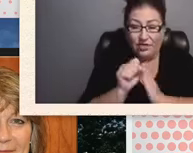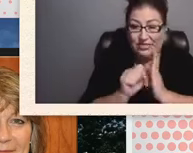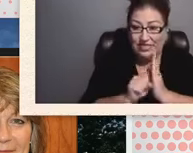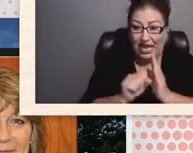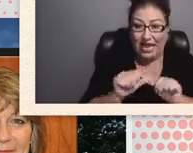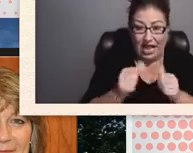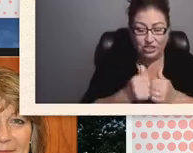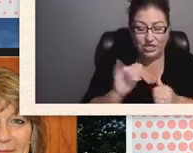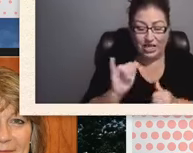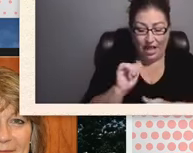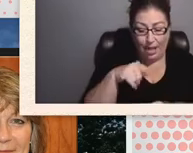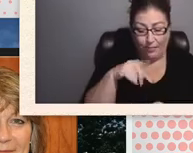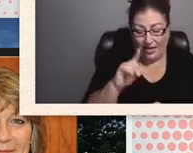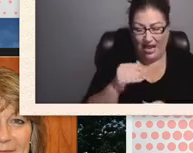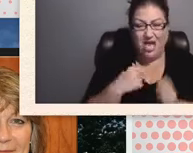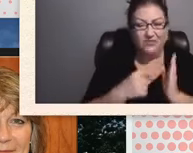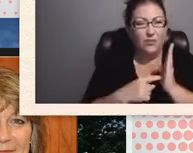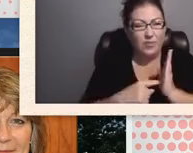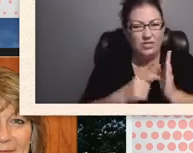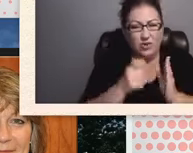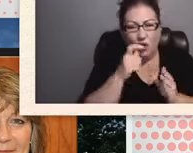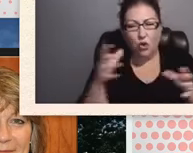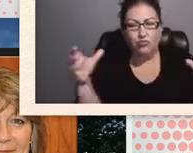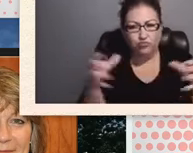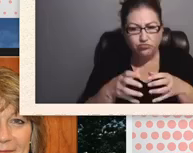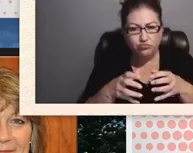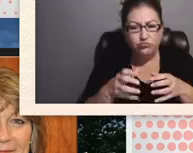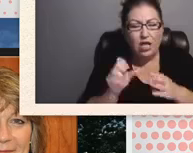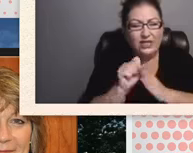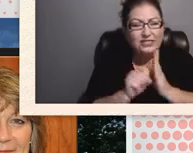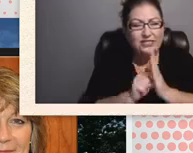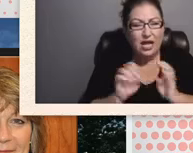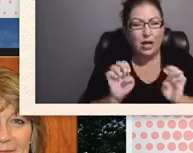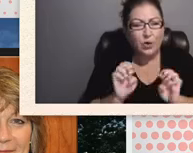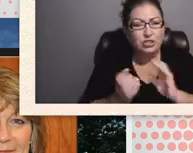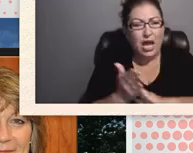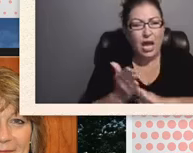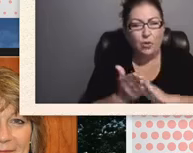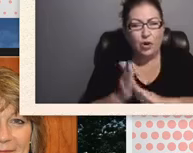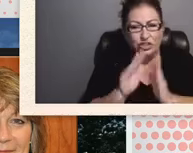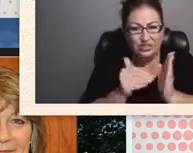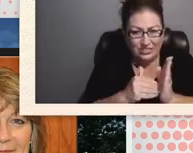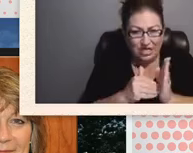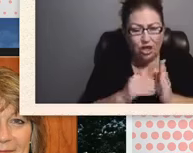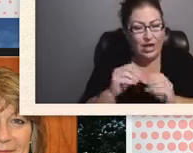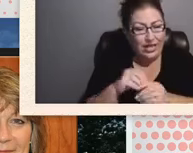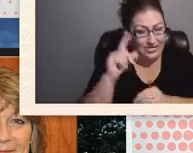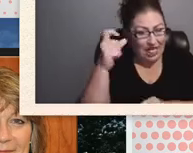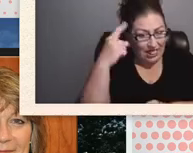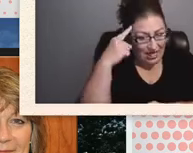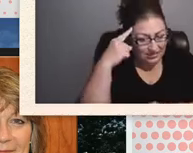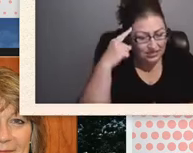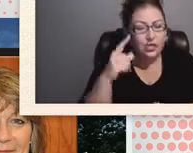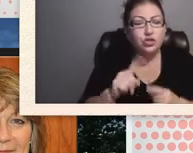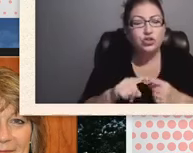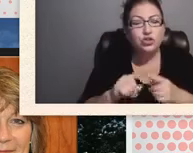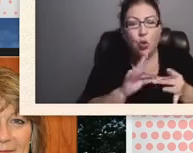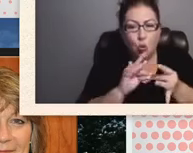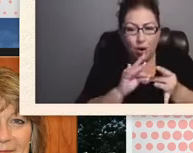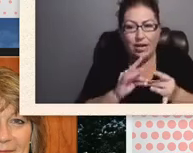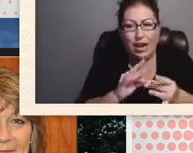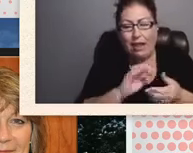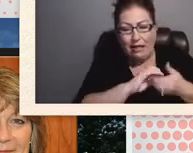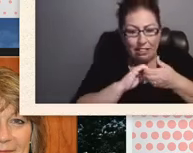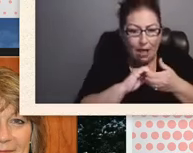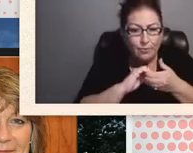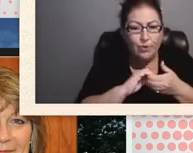has representatives who come together at the State Emergency Operations Center in Tallahassee to coordinate and collaborate to solve the